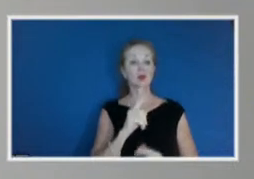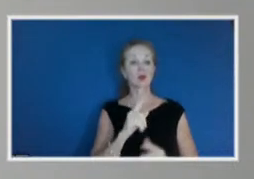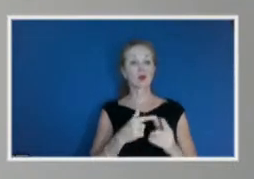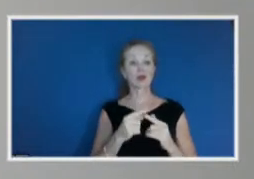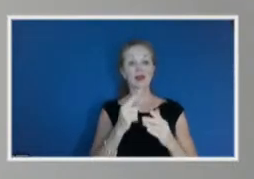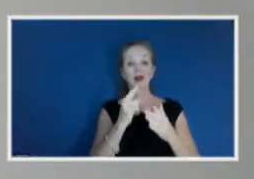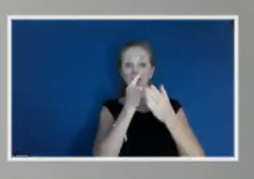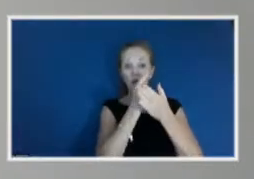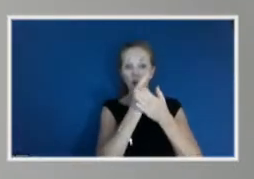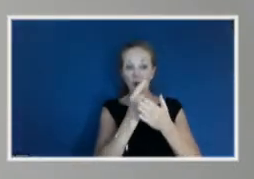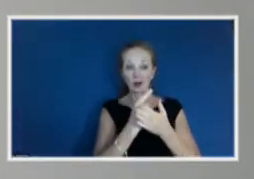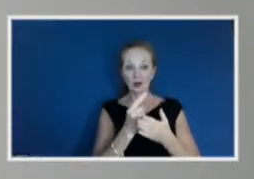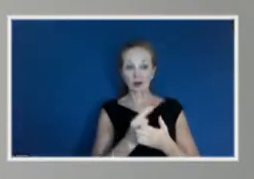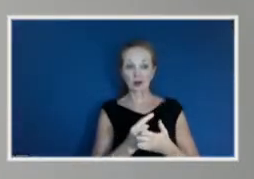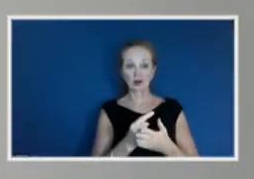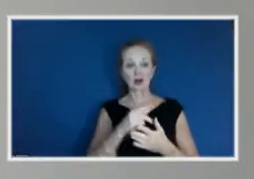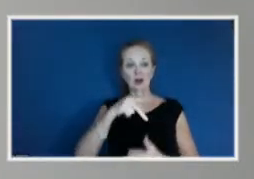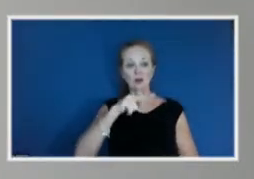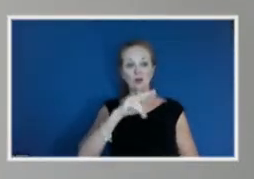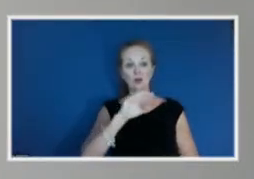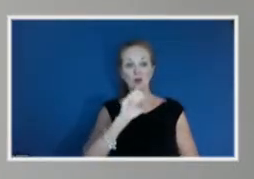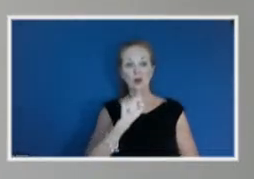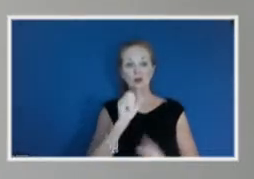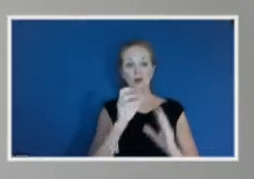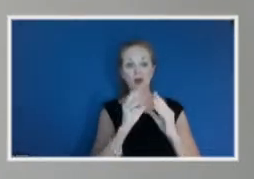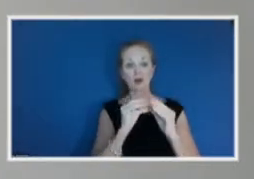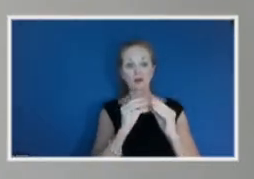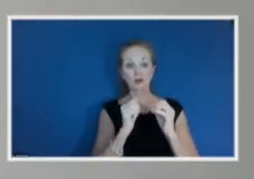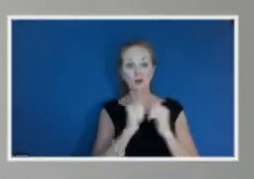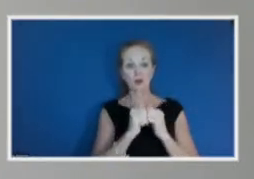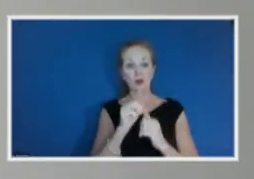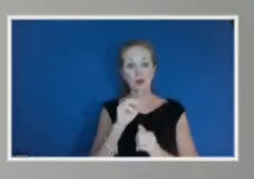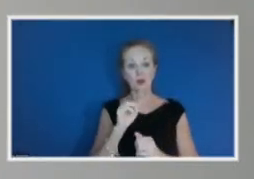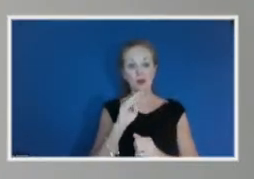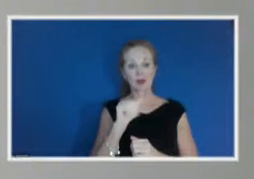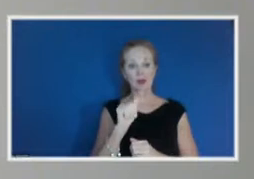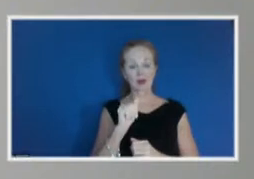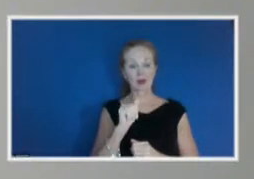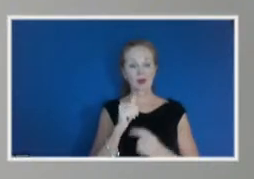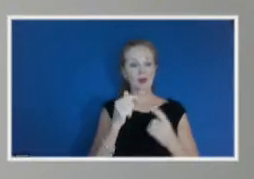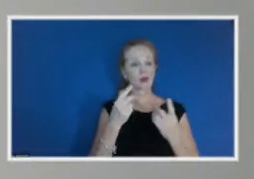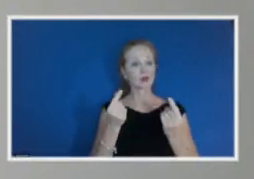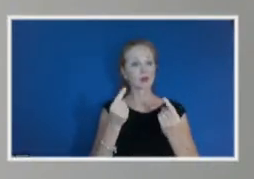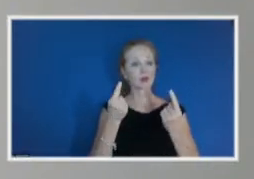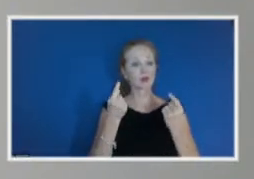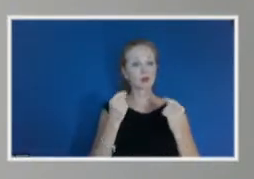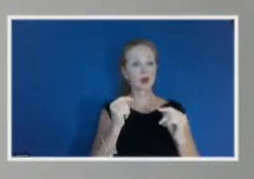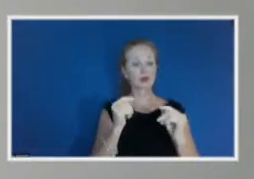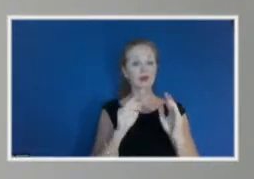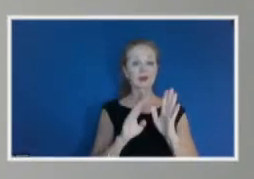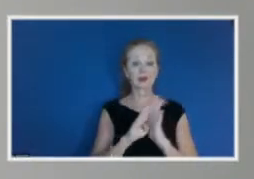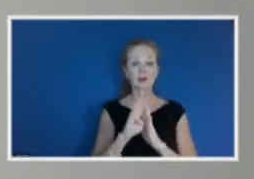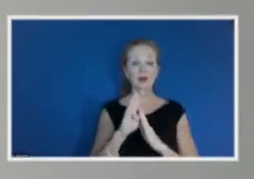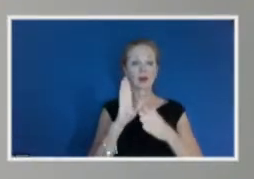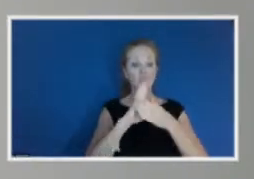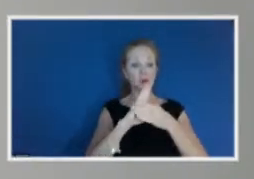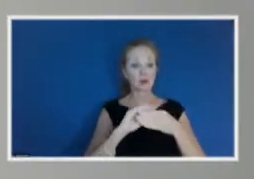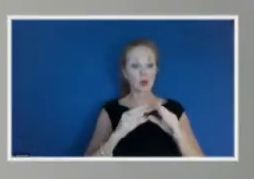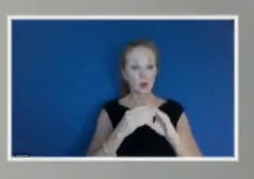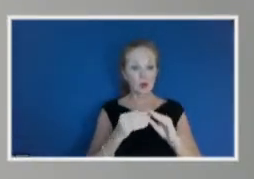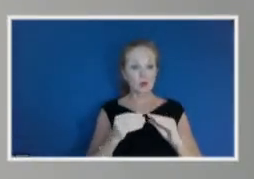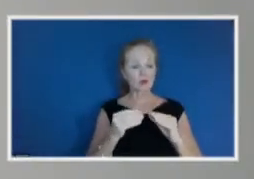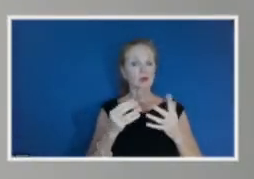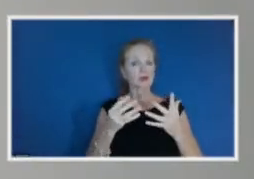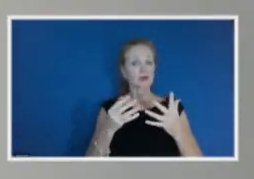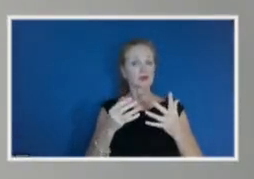press conference with the media, and what we were doing was trying to create stories to have the